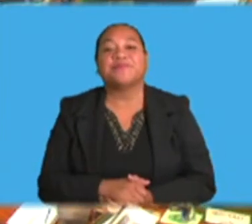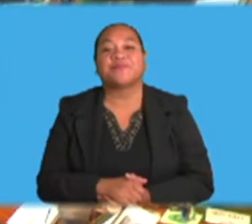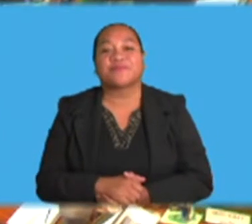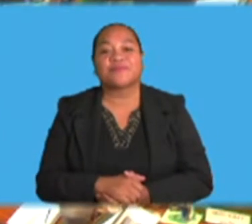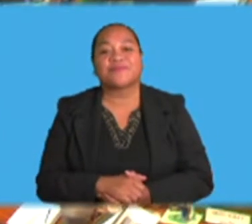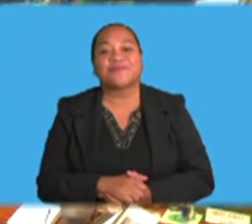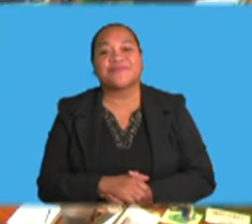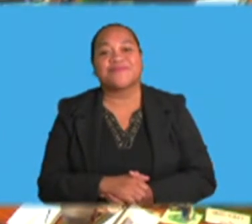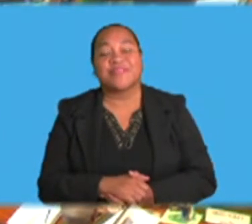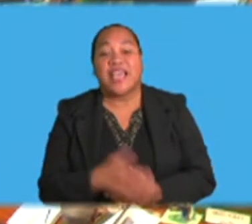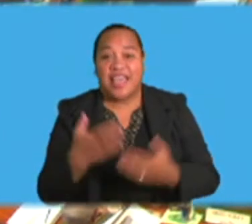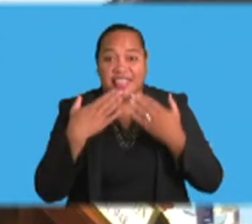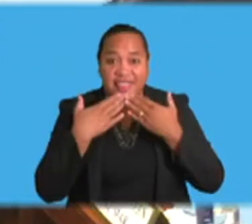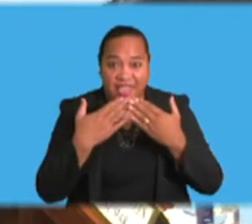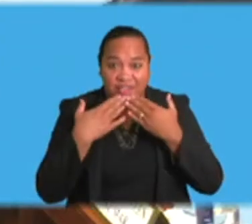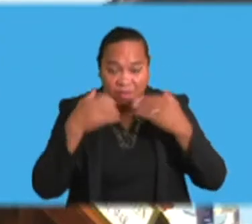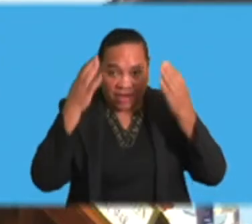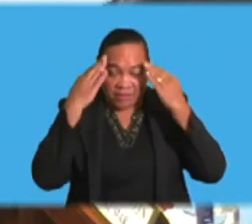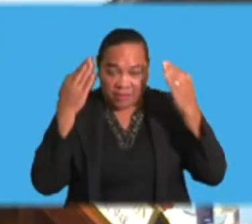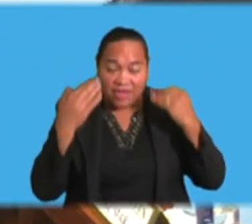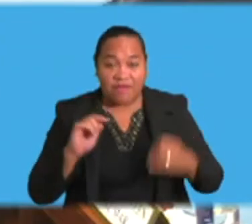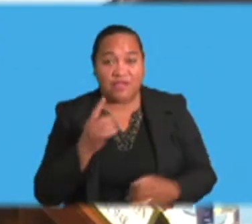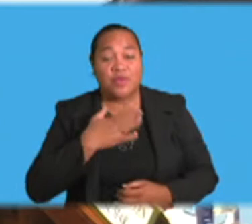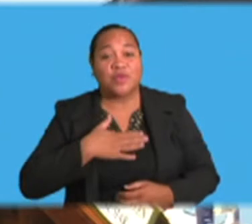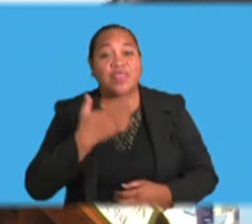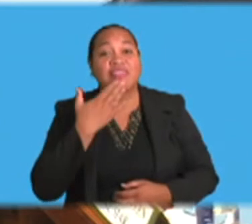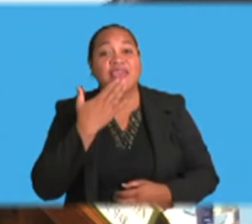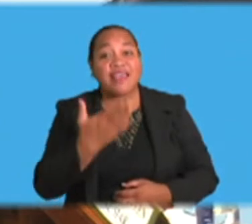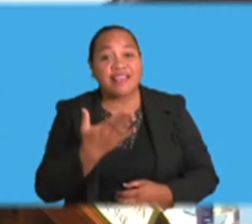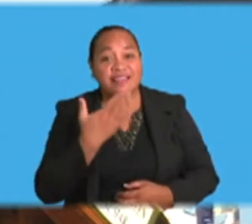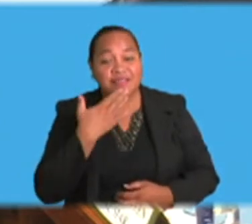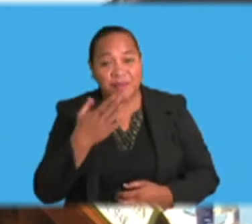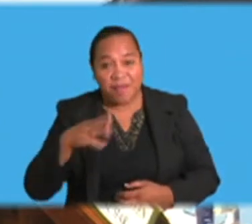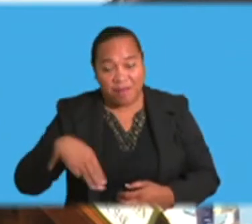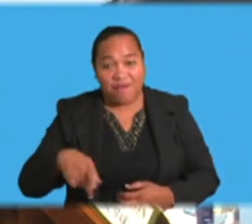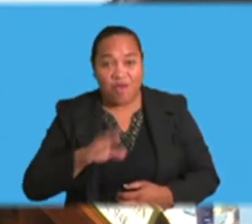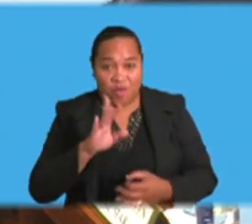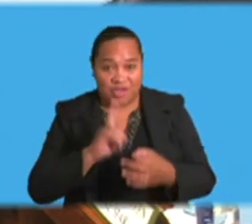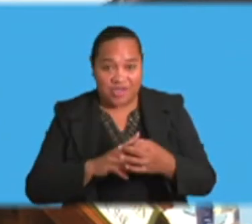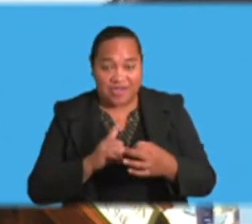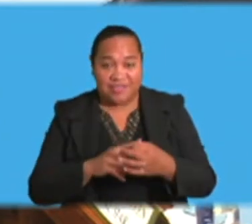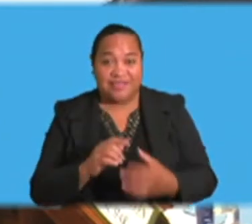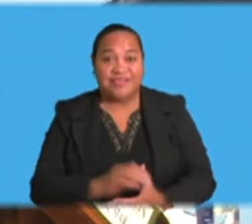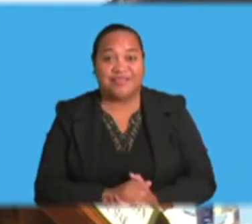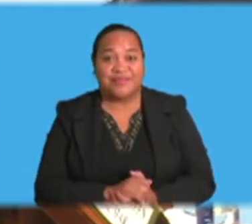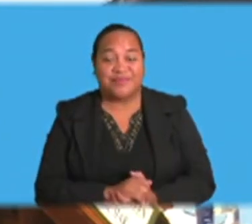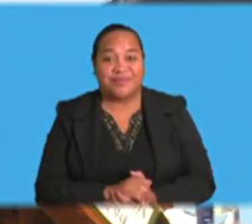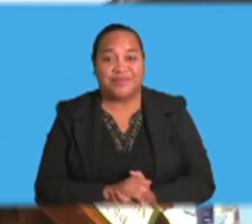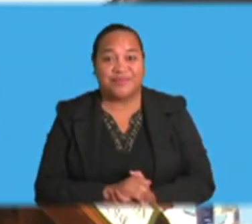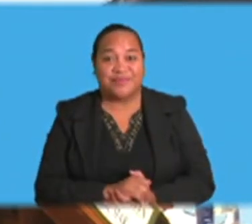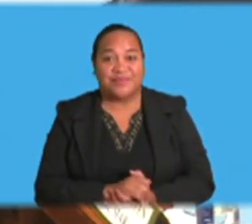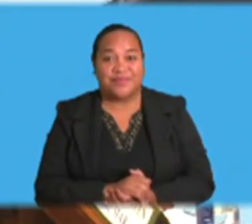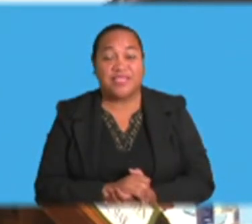Thank you, Madam Speaker. And I must thank the Honourable Member for the question. Madam Speaker, tilapia fish is one of our